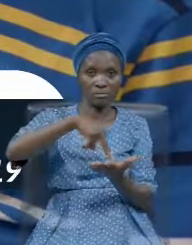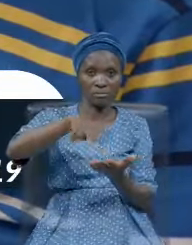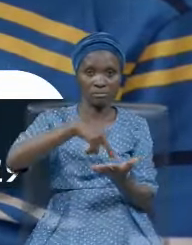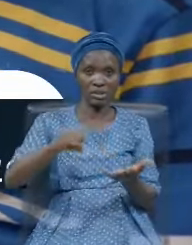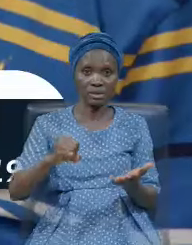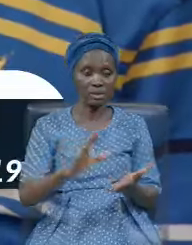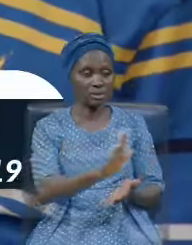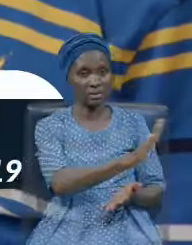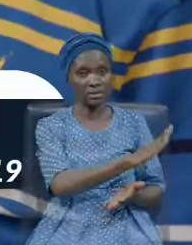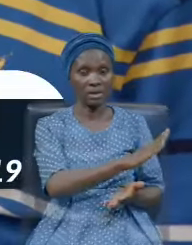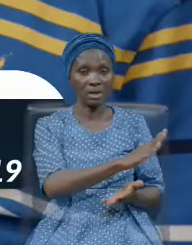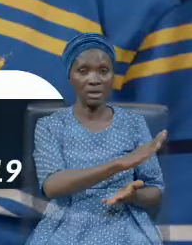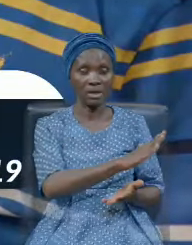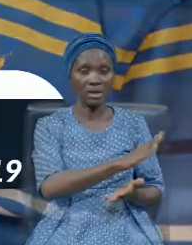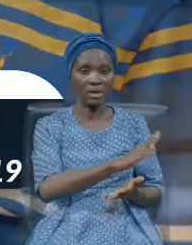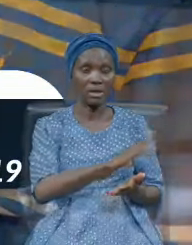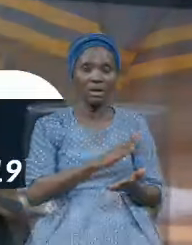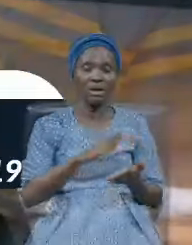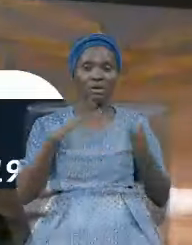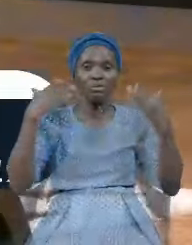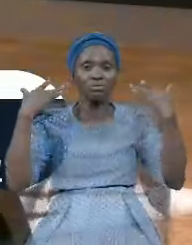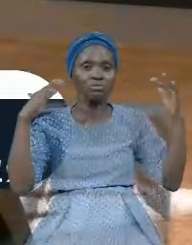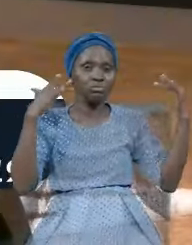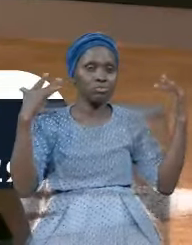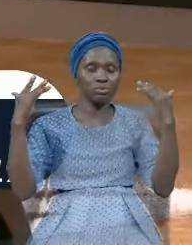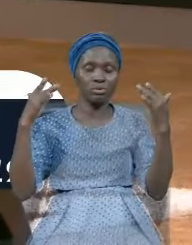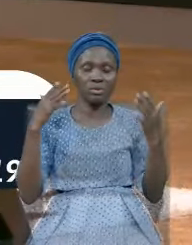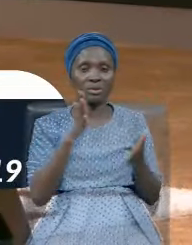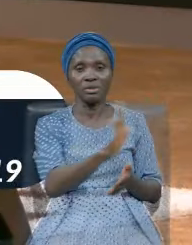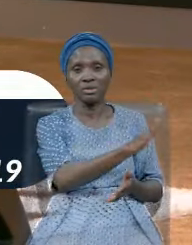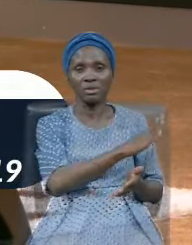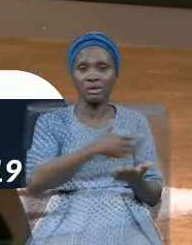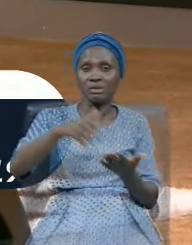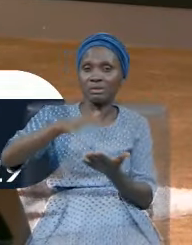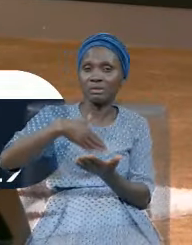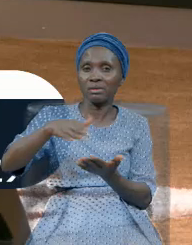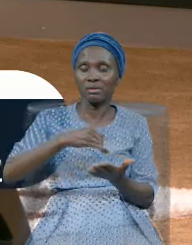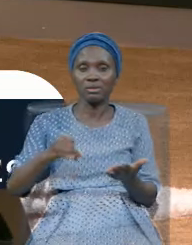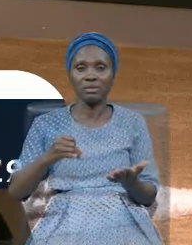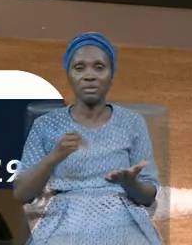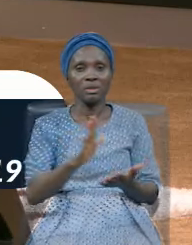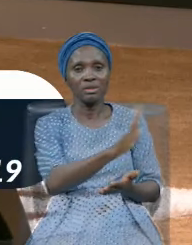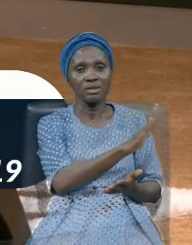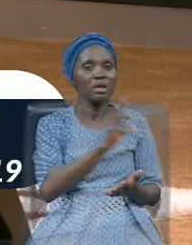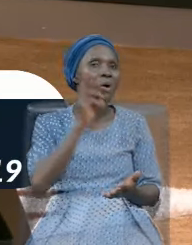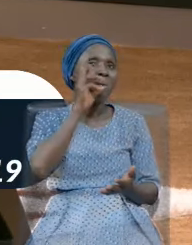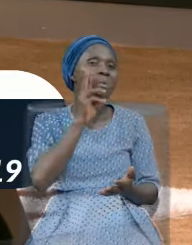music, their wine, their cigarettes, their